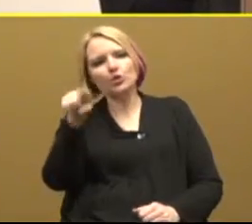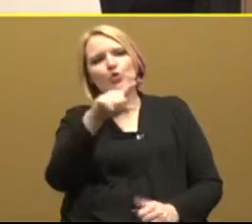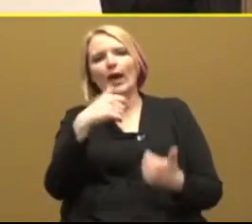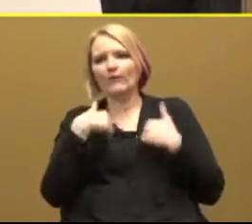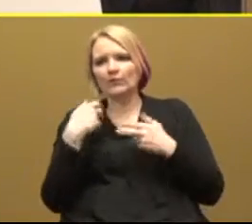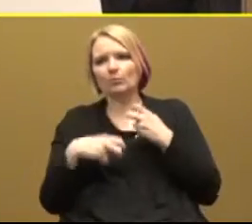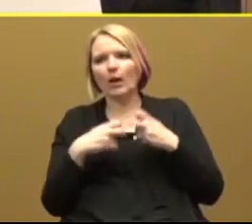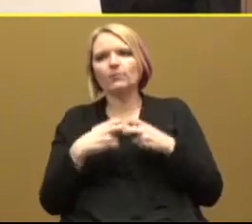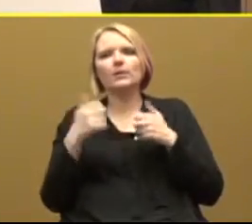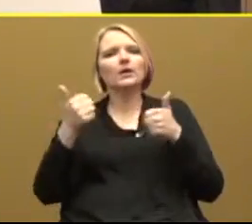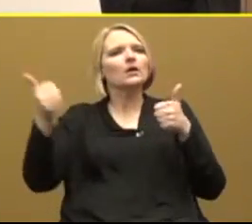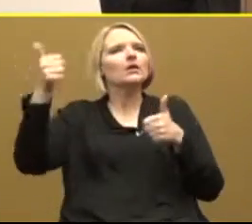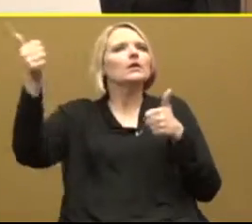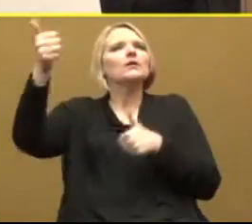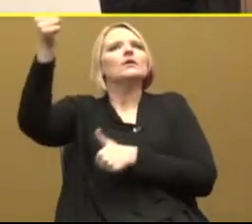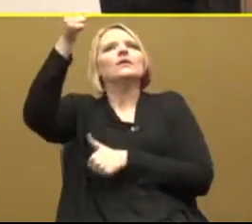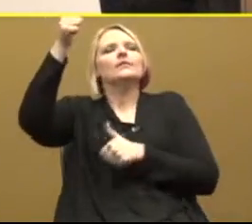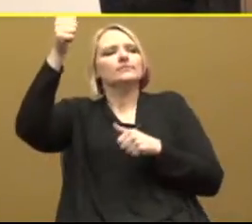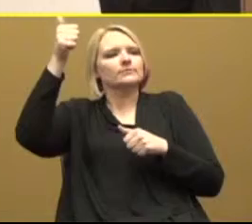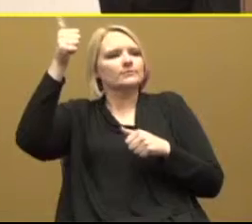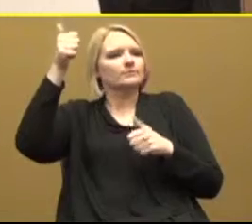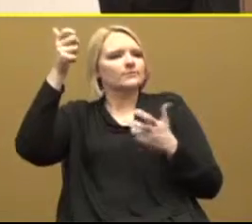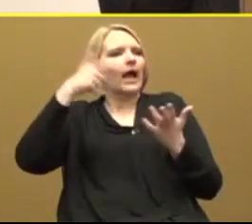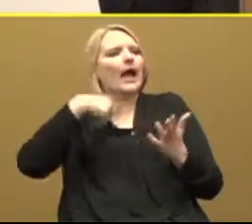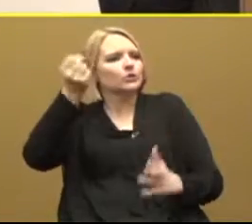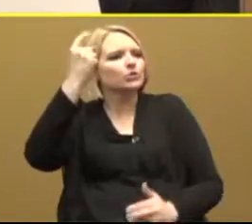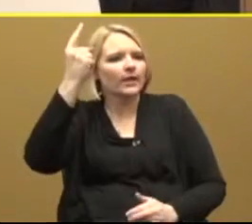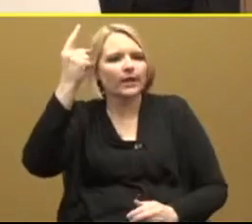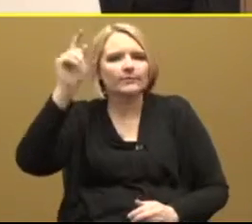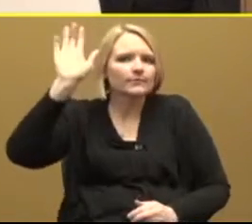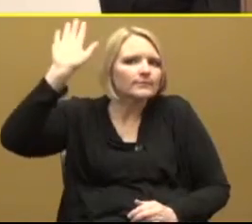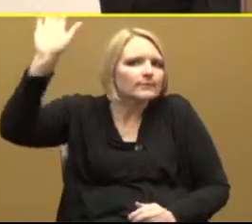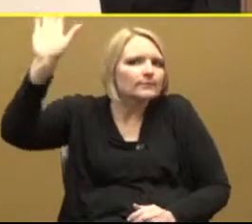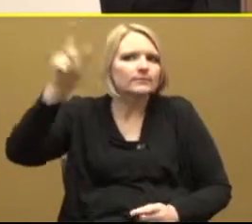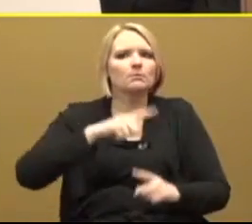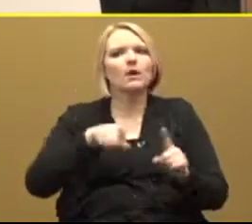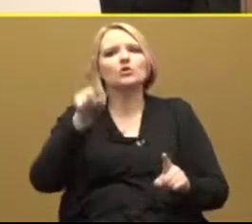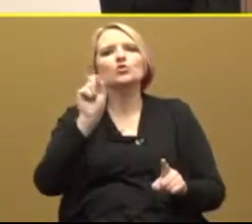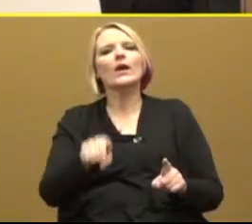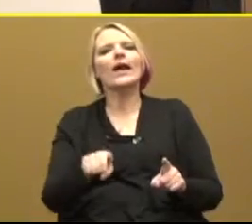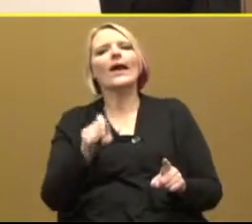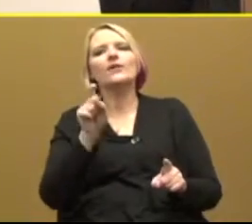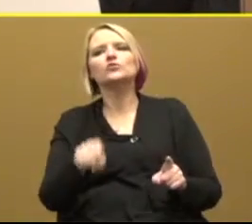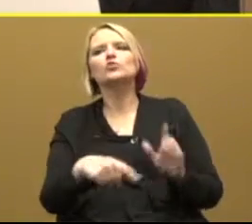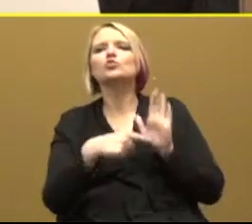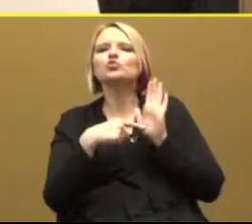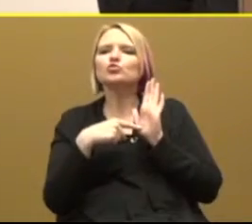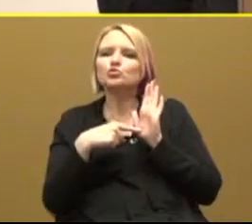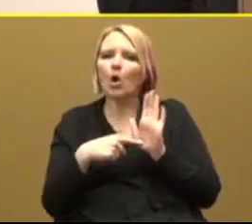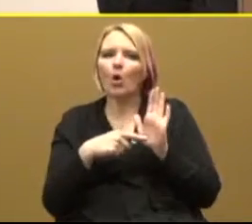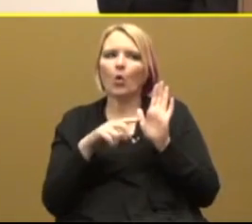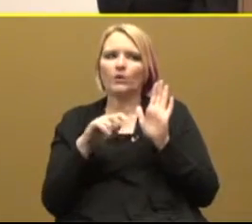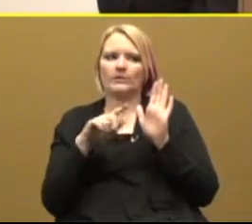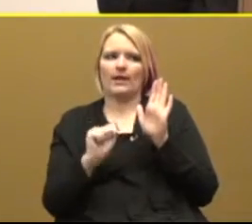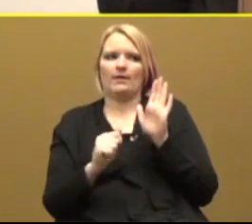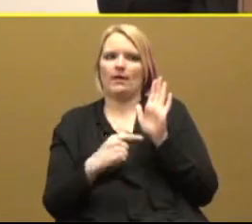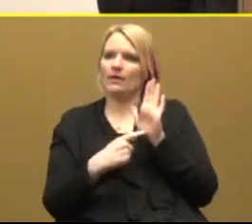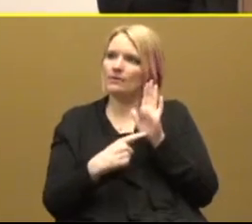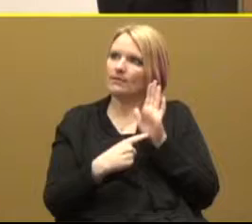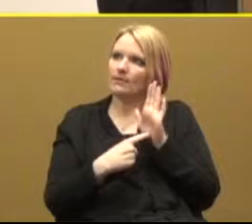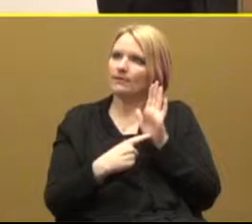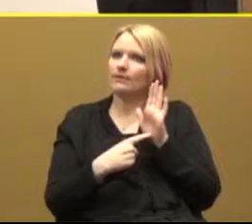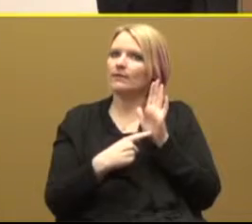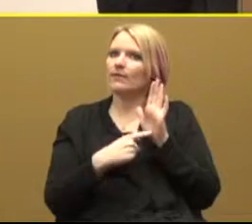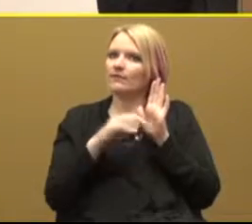that issue. It's a very top down, I get it. But you have to show the data about how